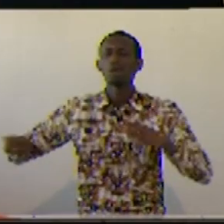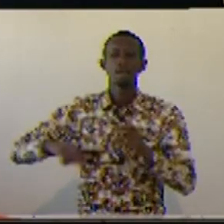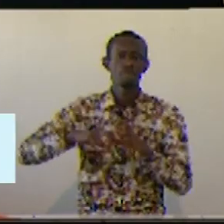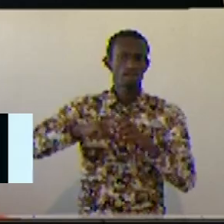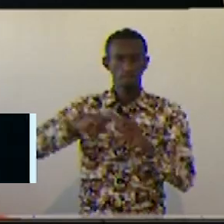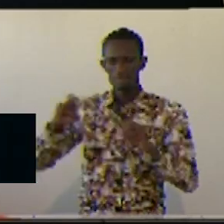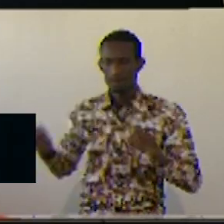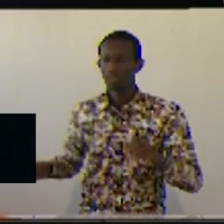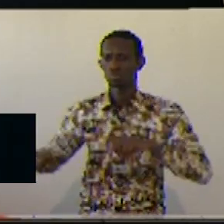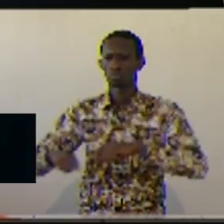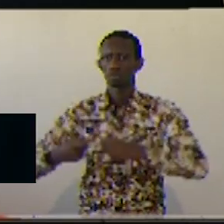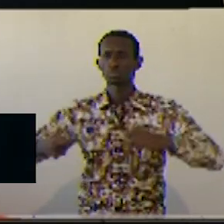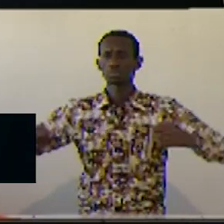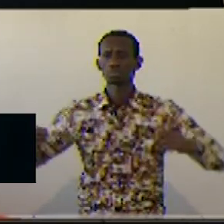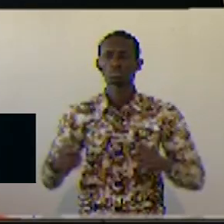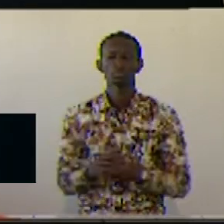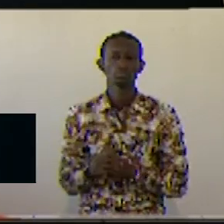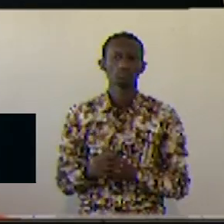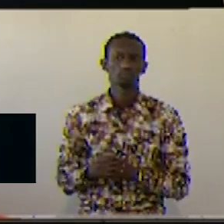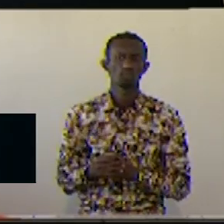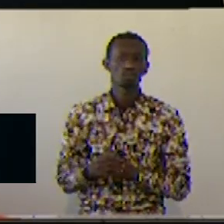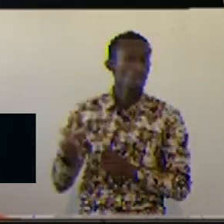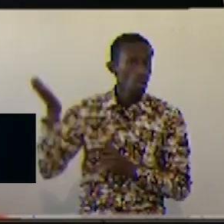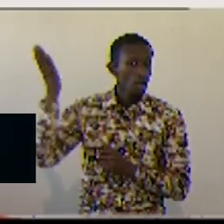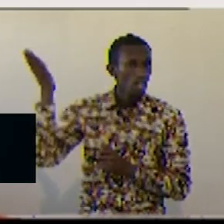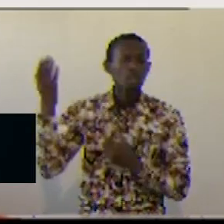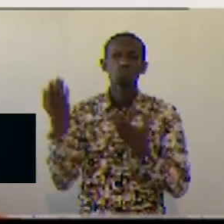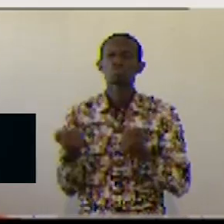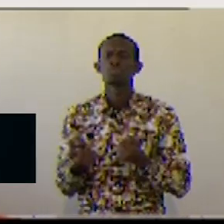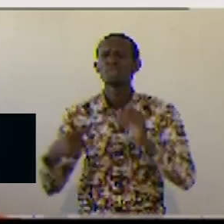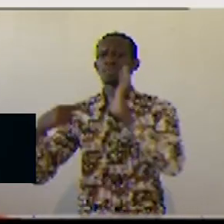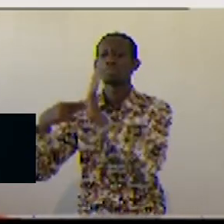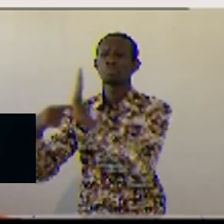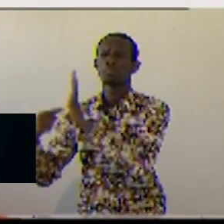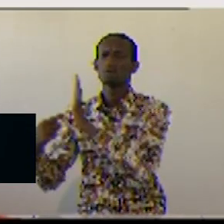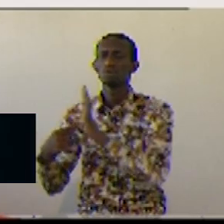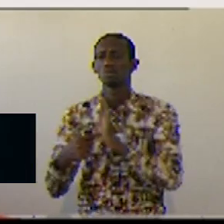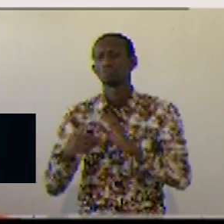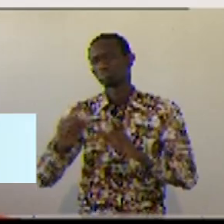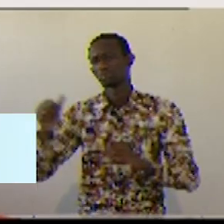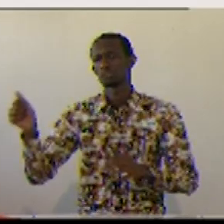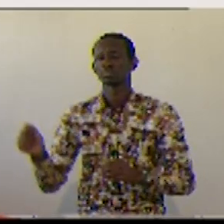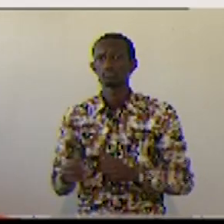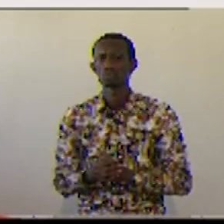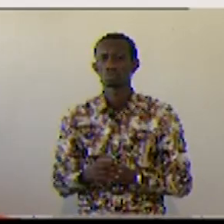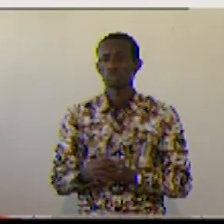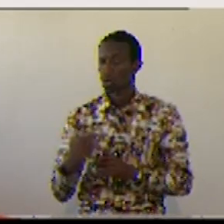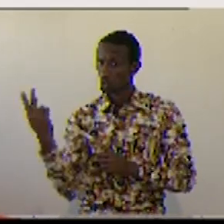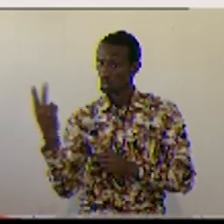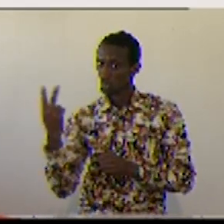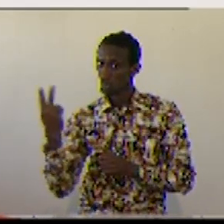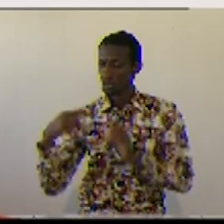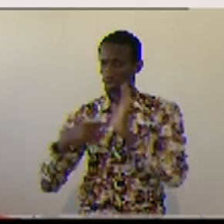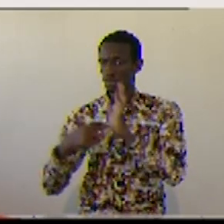mixture. Here we have more examples. And these two examples, I want you to try